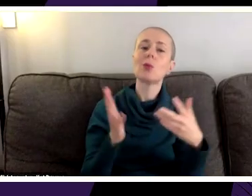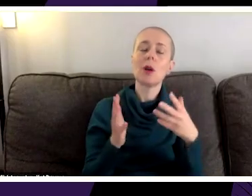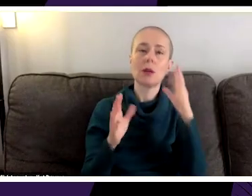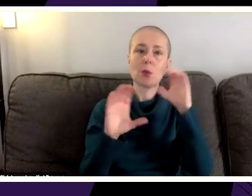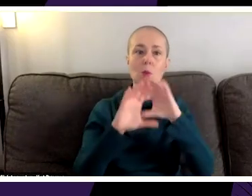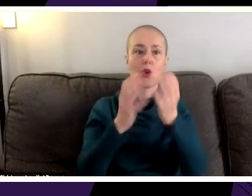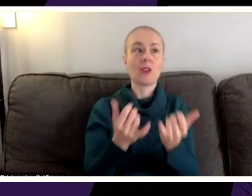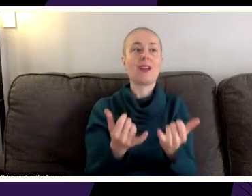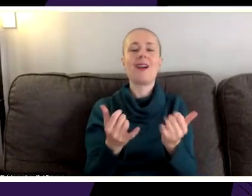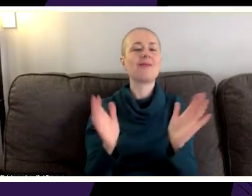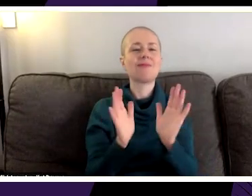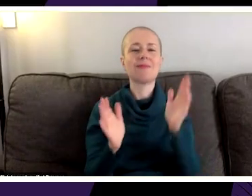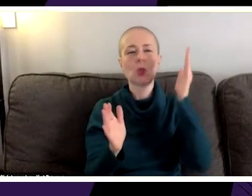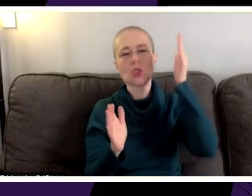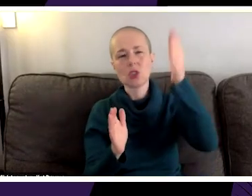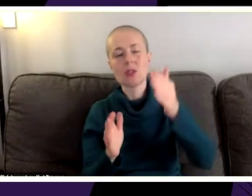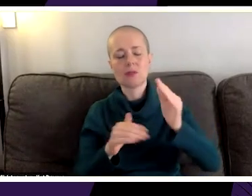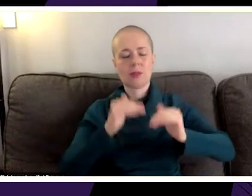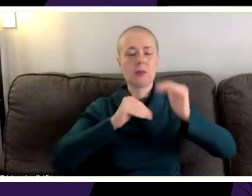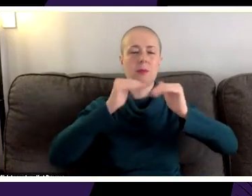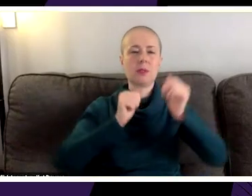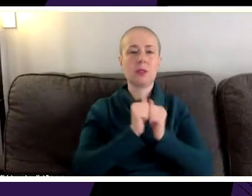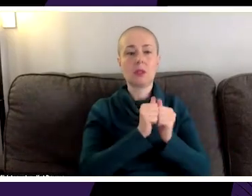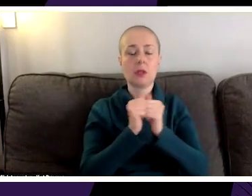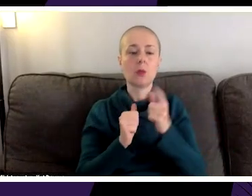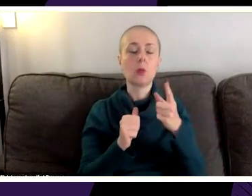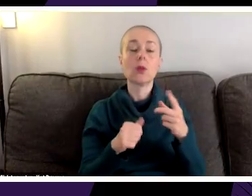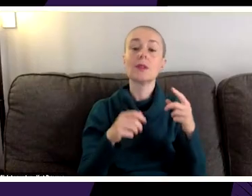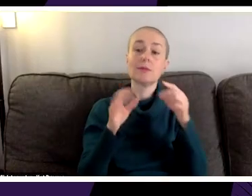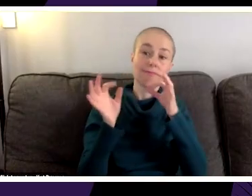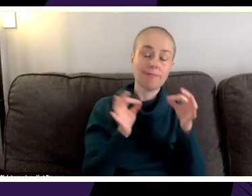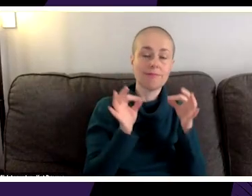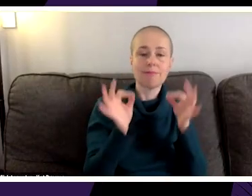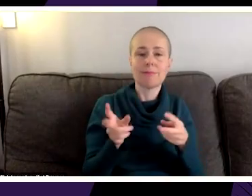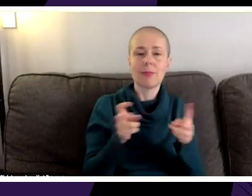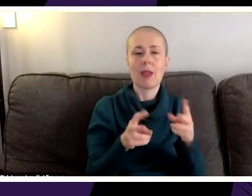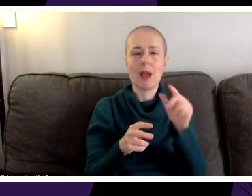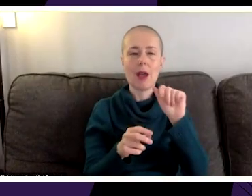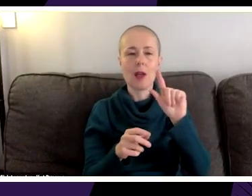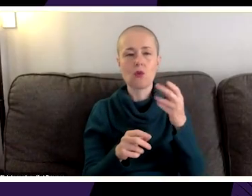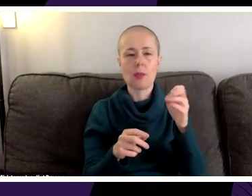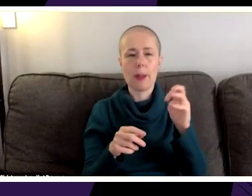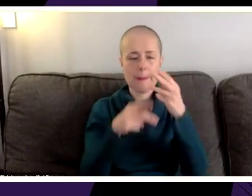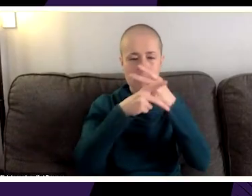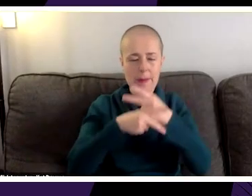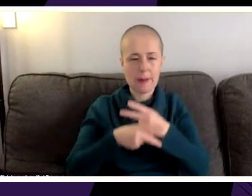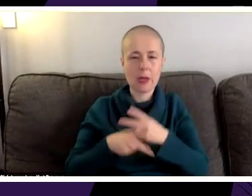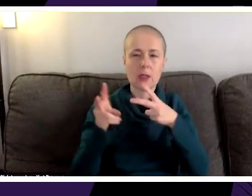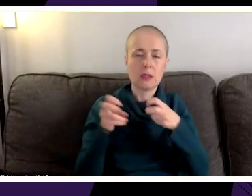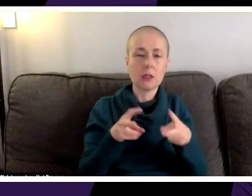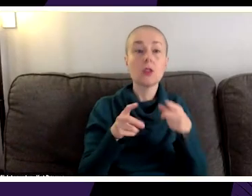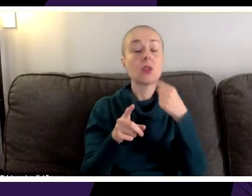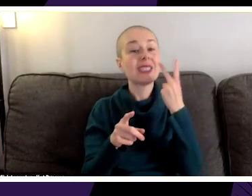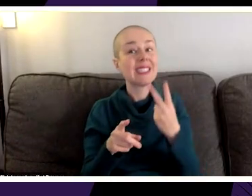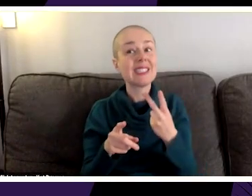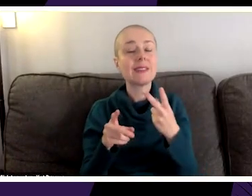and reconstitution, we've created a poetic algorithm which derives energy values from silence or